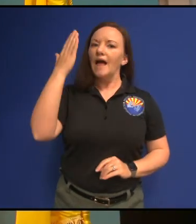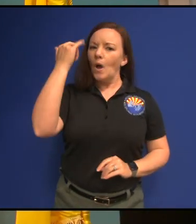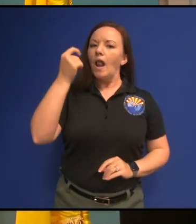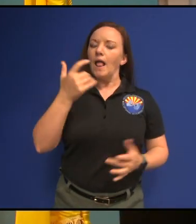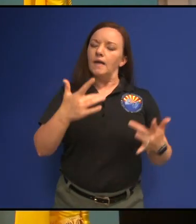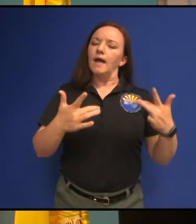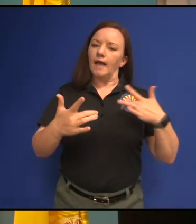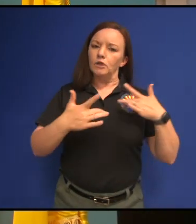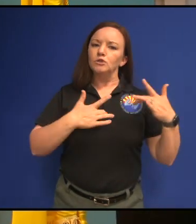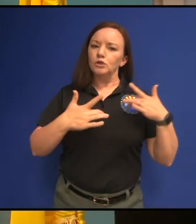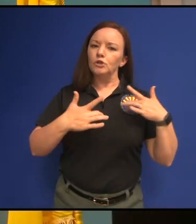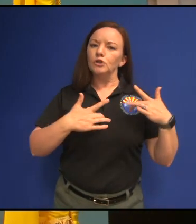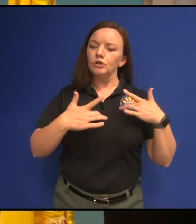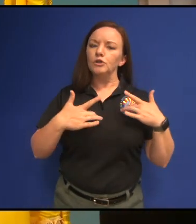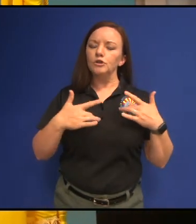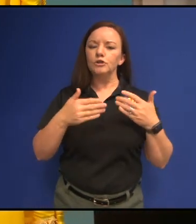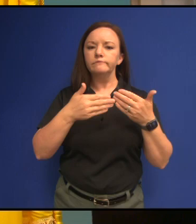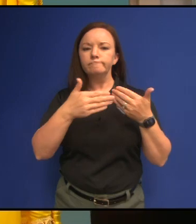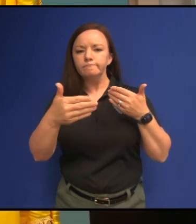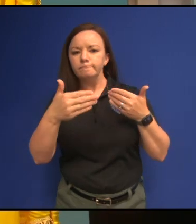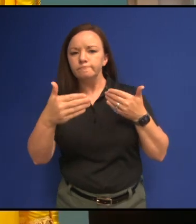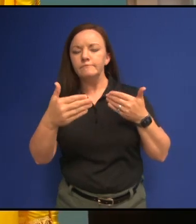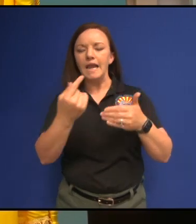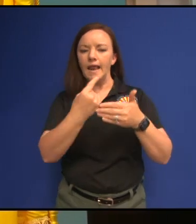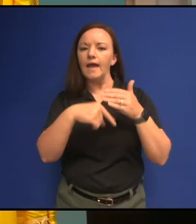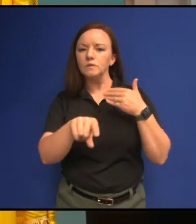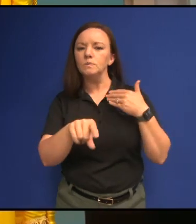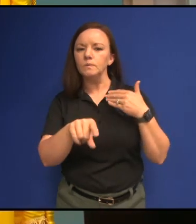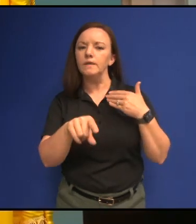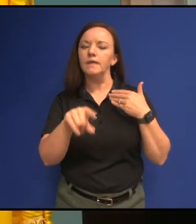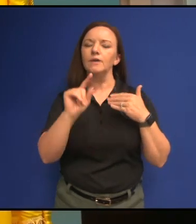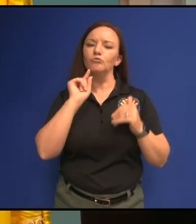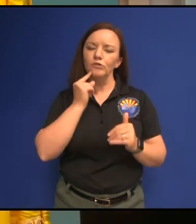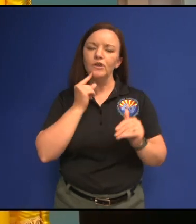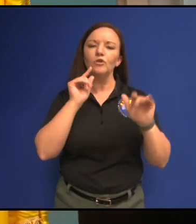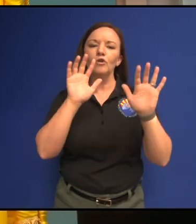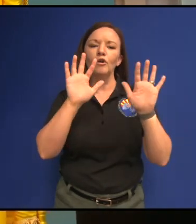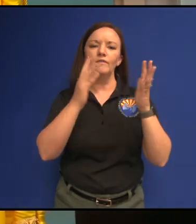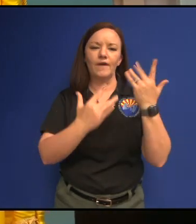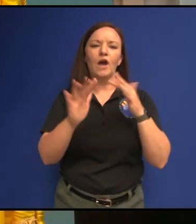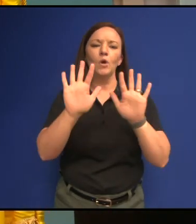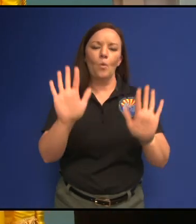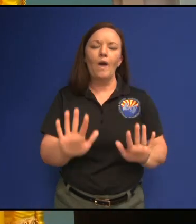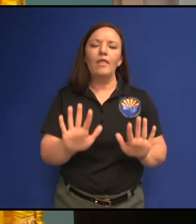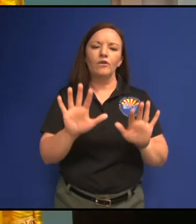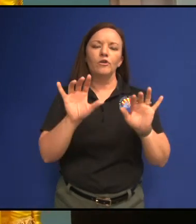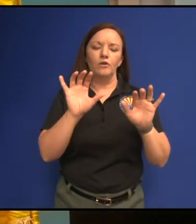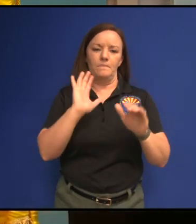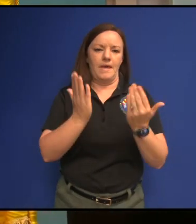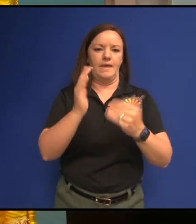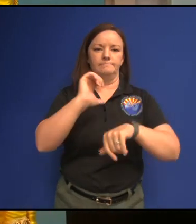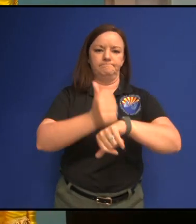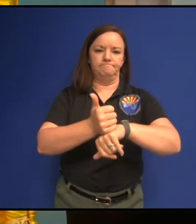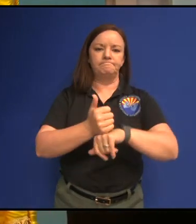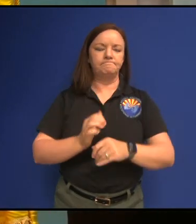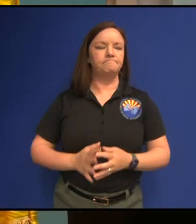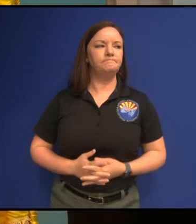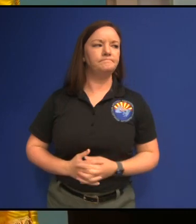little bit concerned as we go into next week with that critical fire weather pattern setting up. So we'll go forward here.